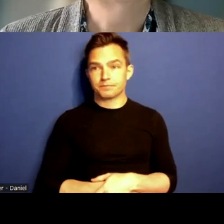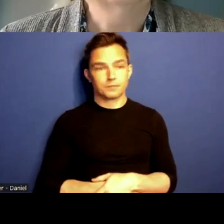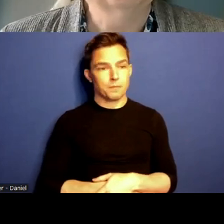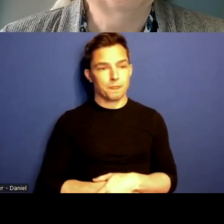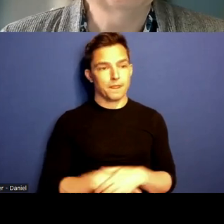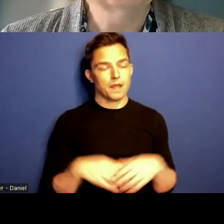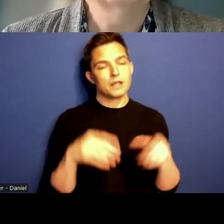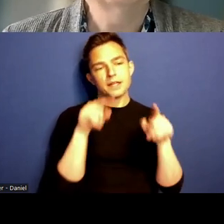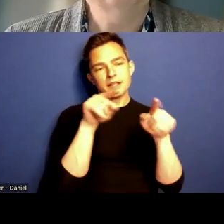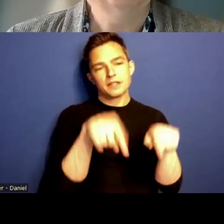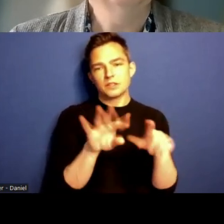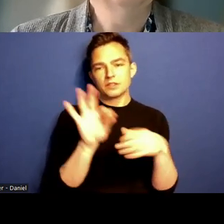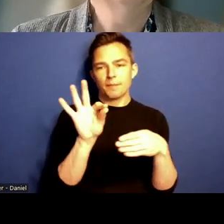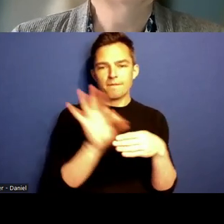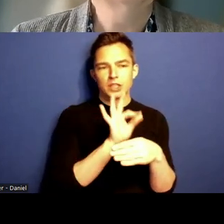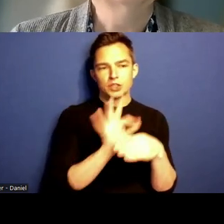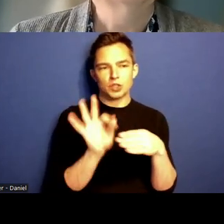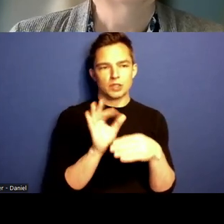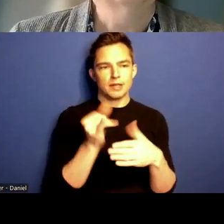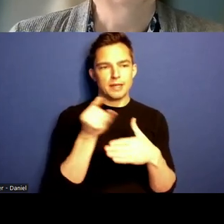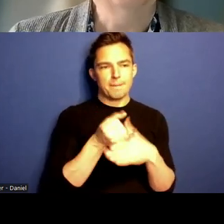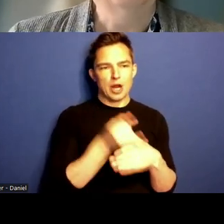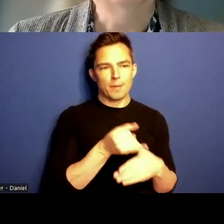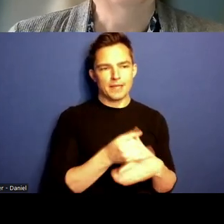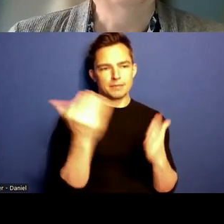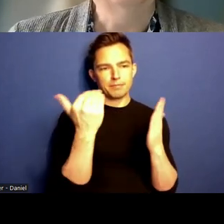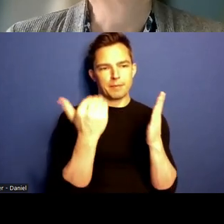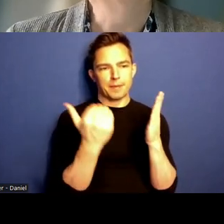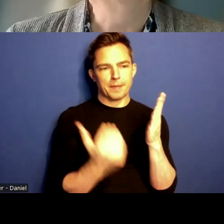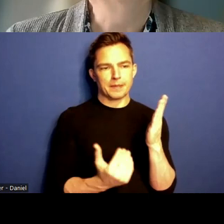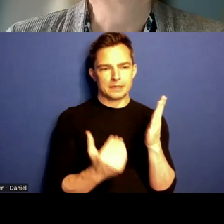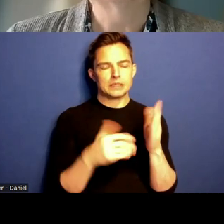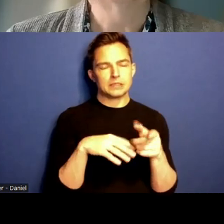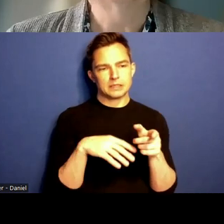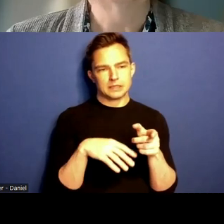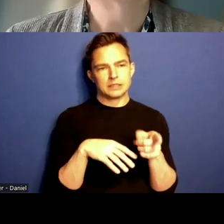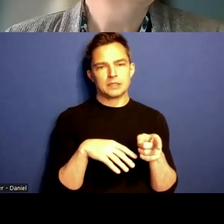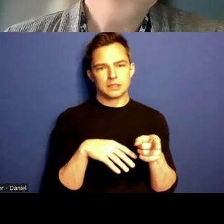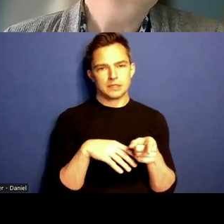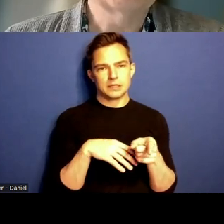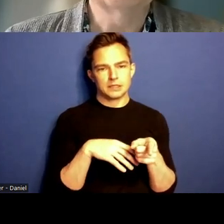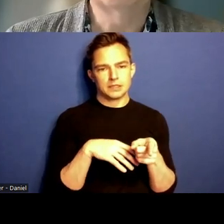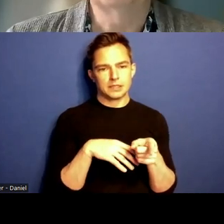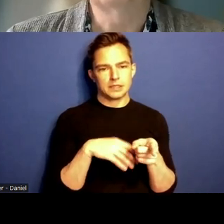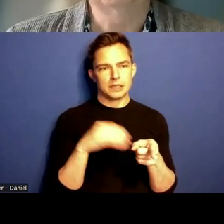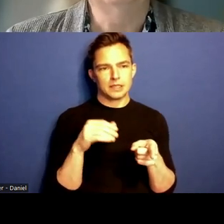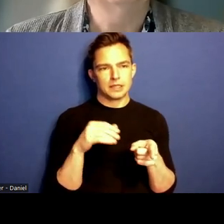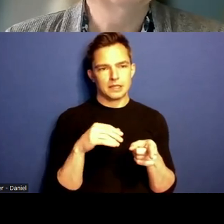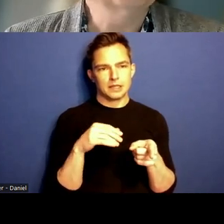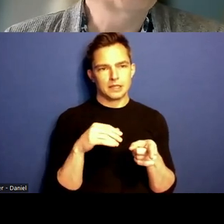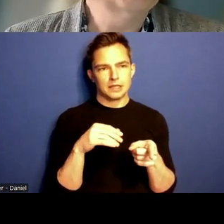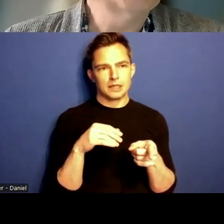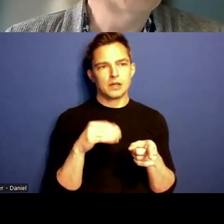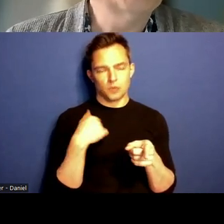And here's a list of functional impairments that, of course, we were seeing in lots of